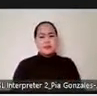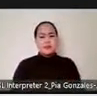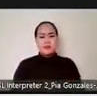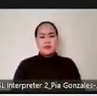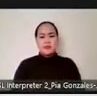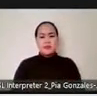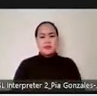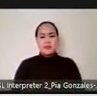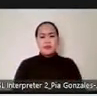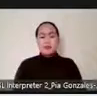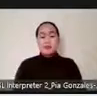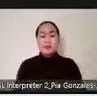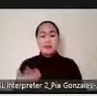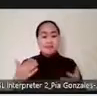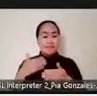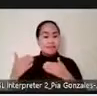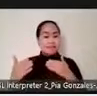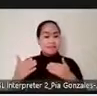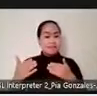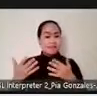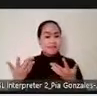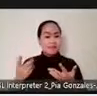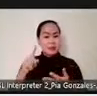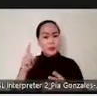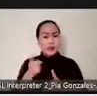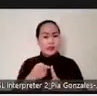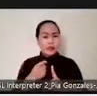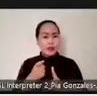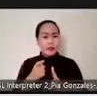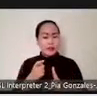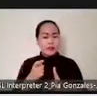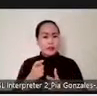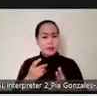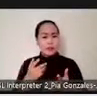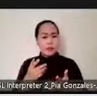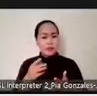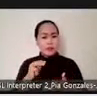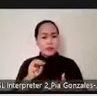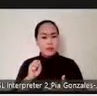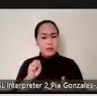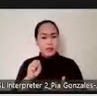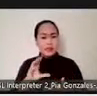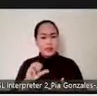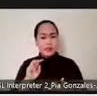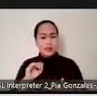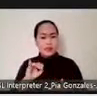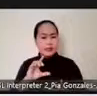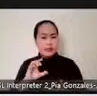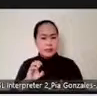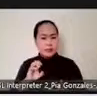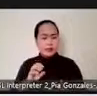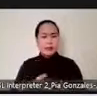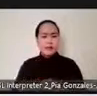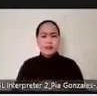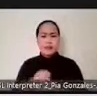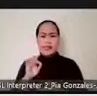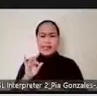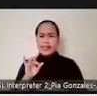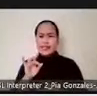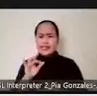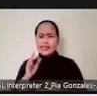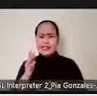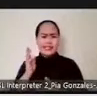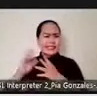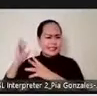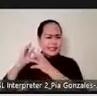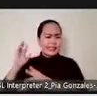Next question from Ms. Camille from Harold Benvenida. In the 18th century, Panay was